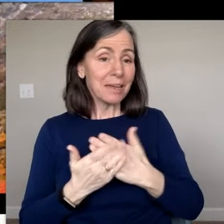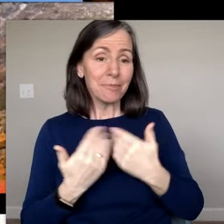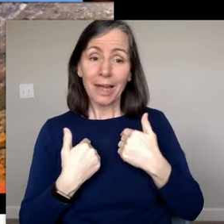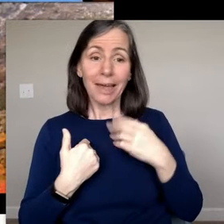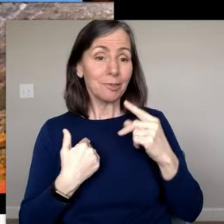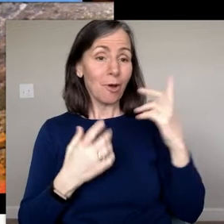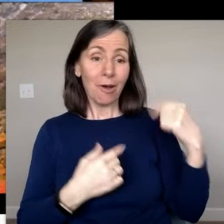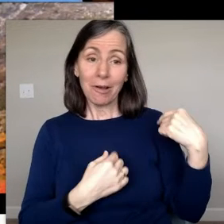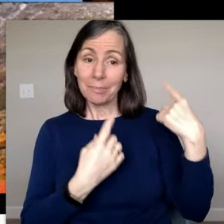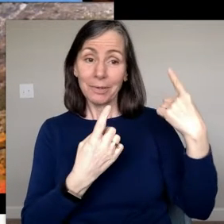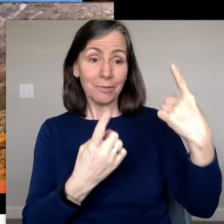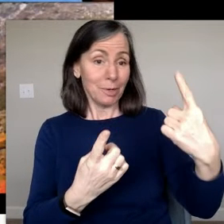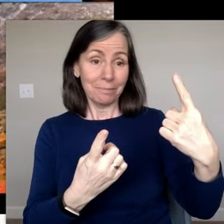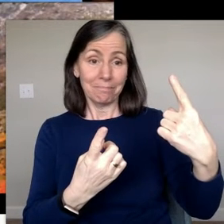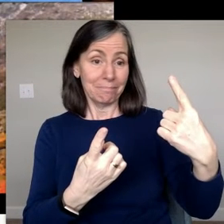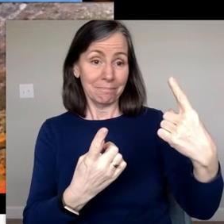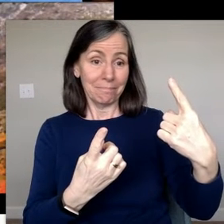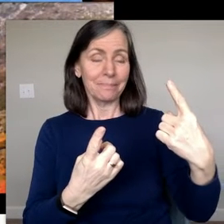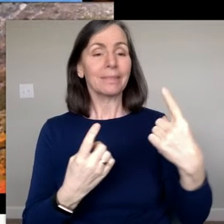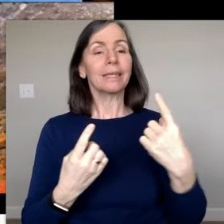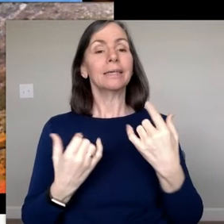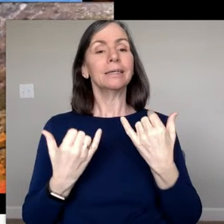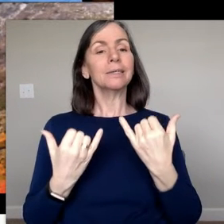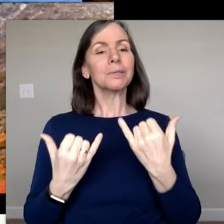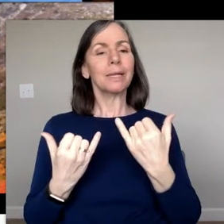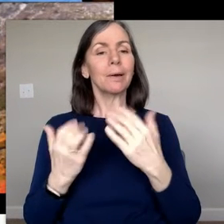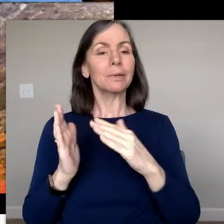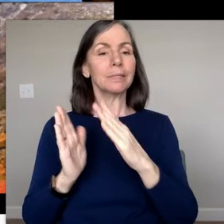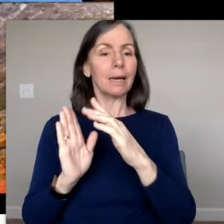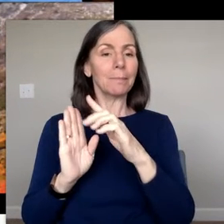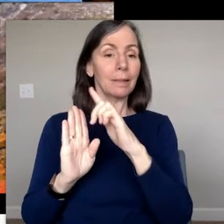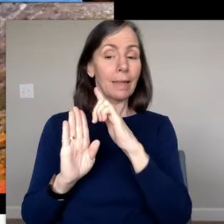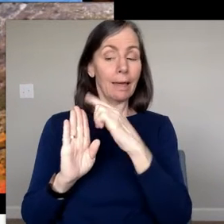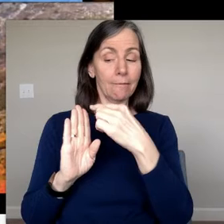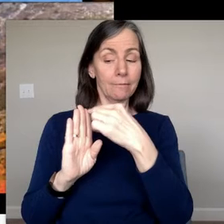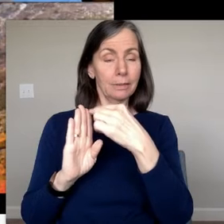Now we're going to go in the top left corner and click the back arrow.